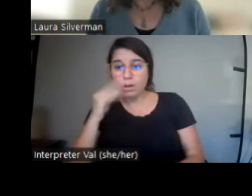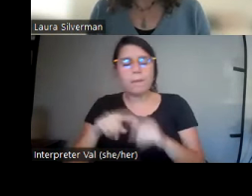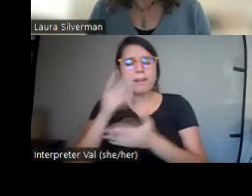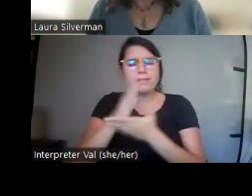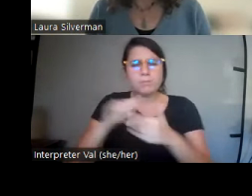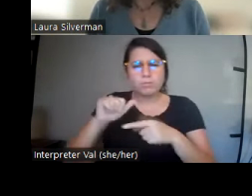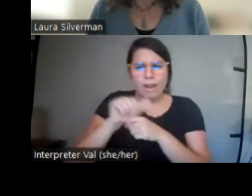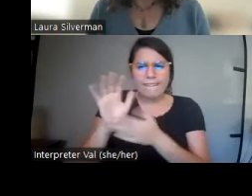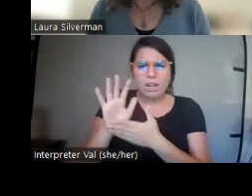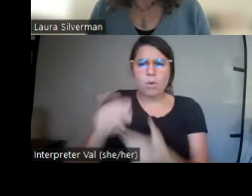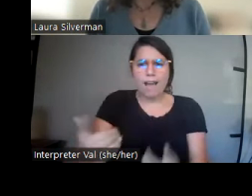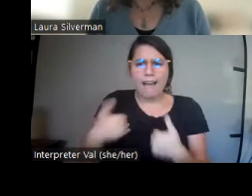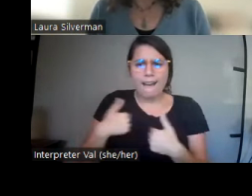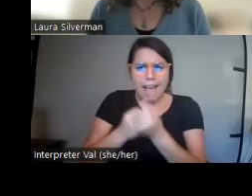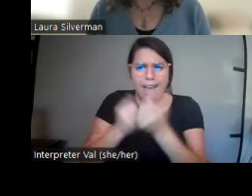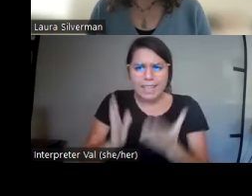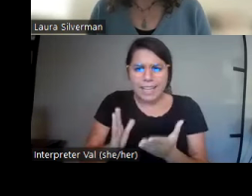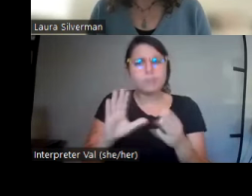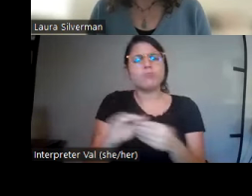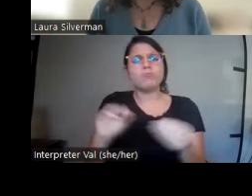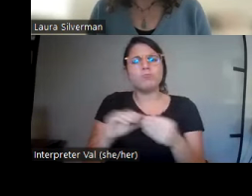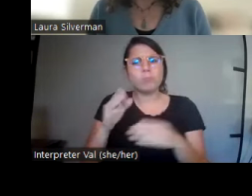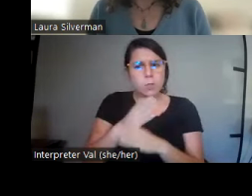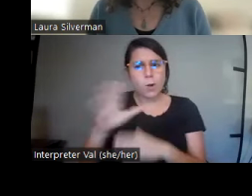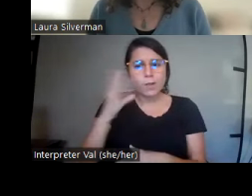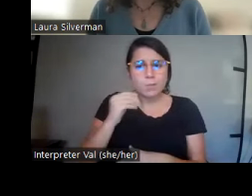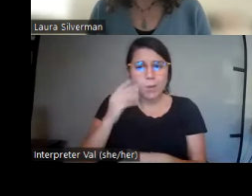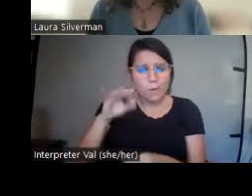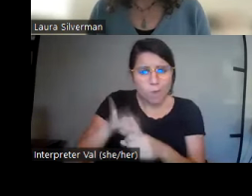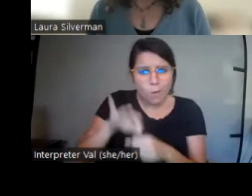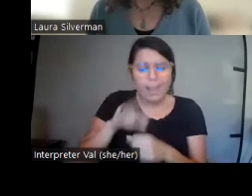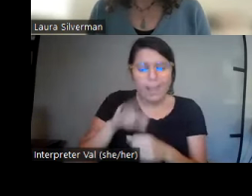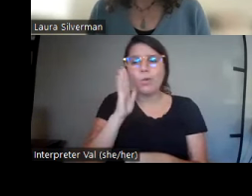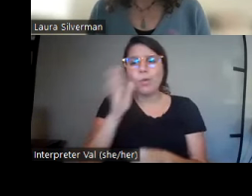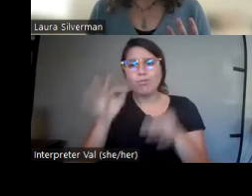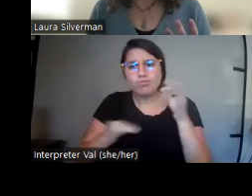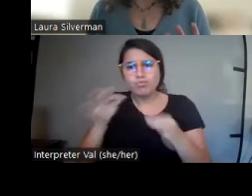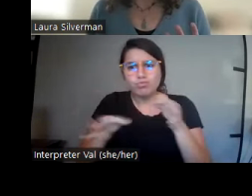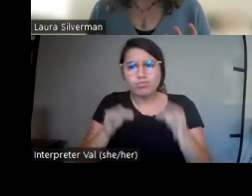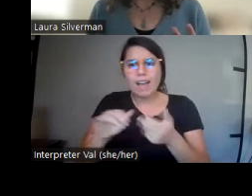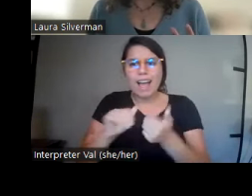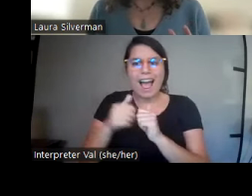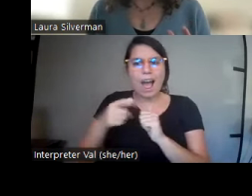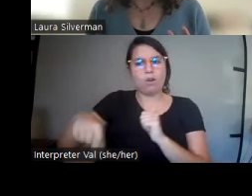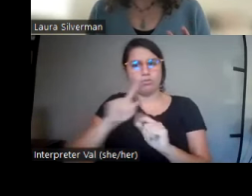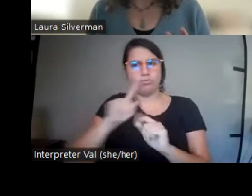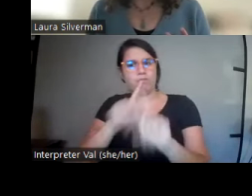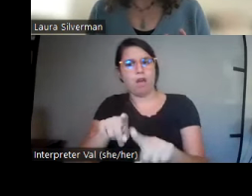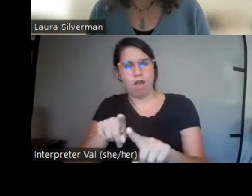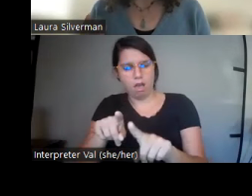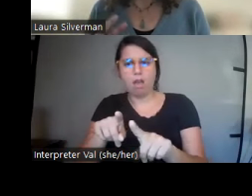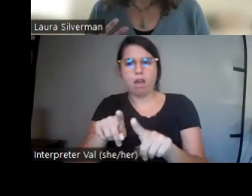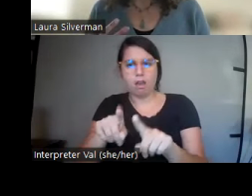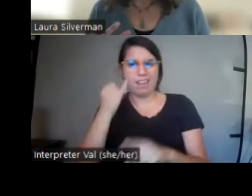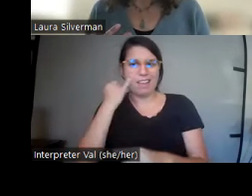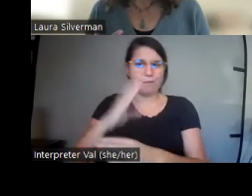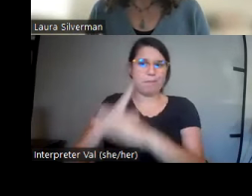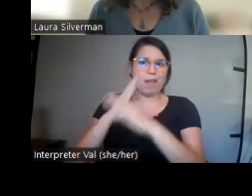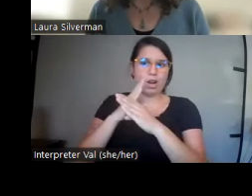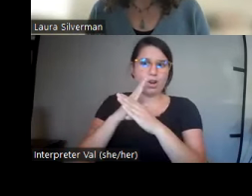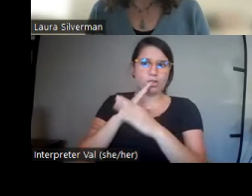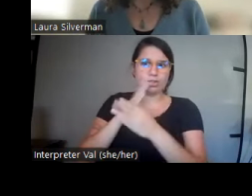videos have advocates who share their experiences voting and talk about how they respond when barriers were